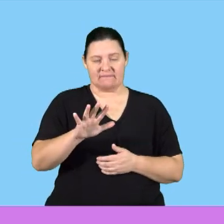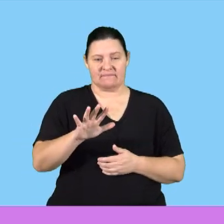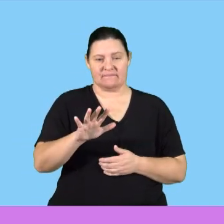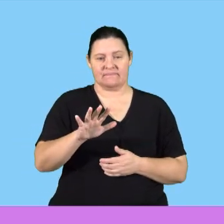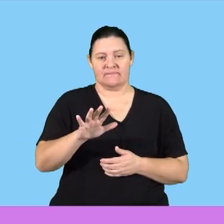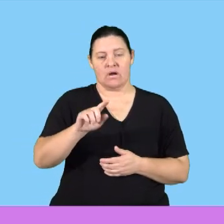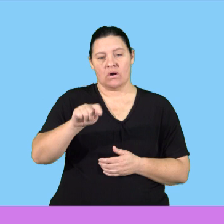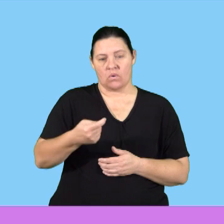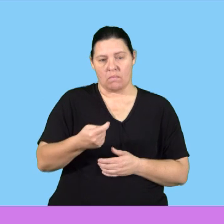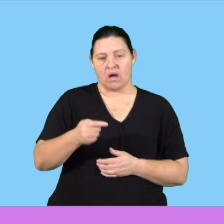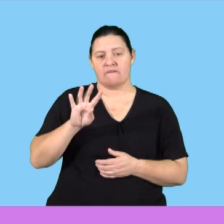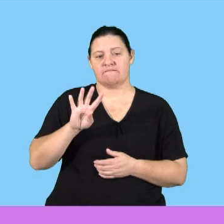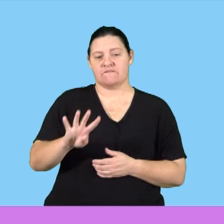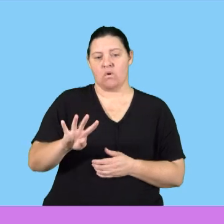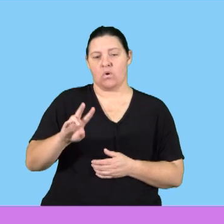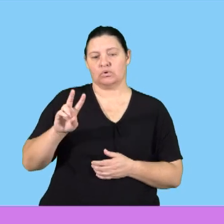25 rand,